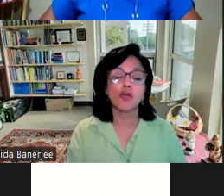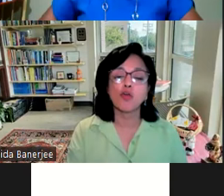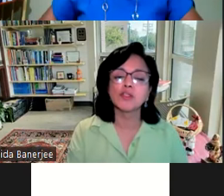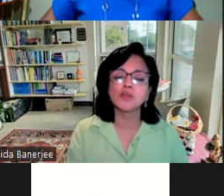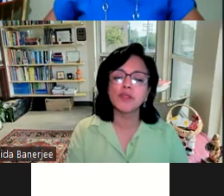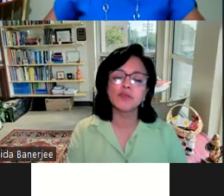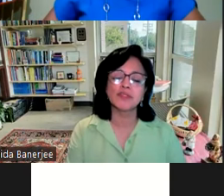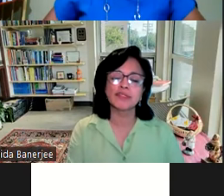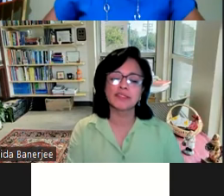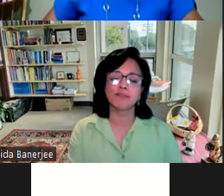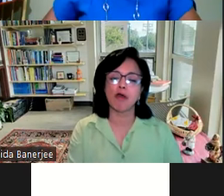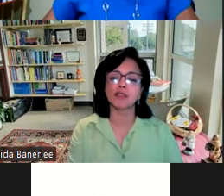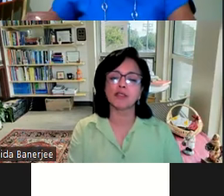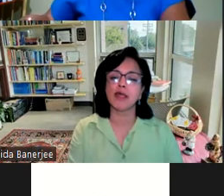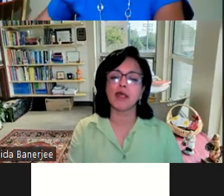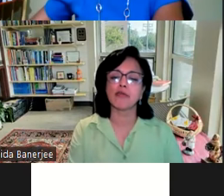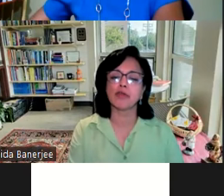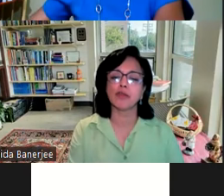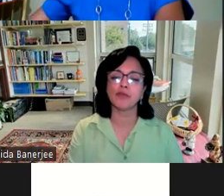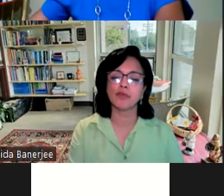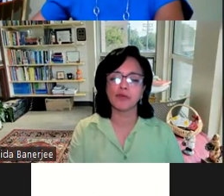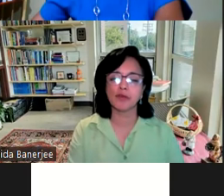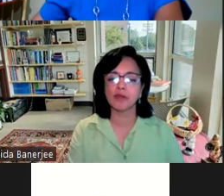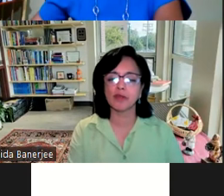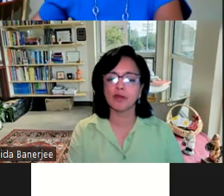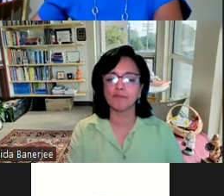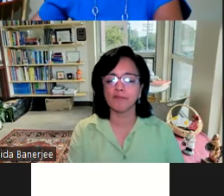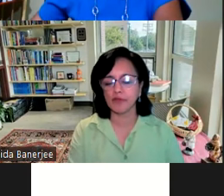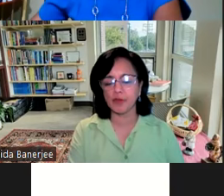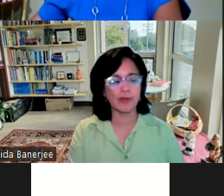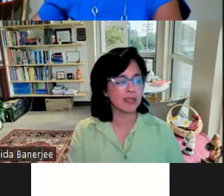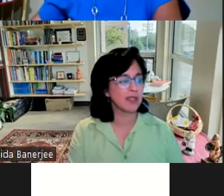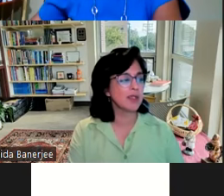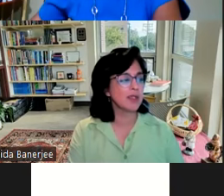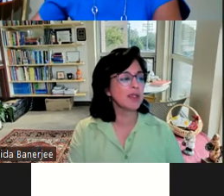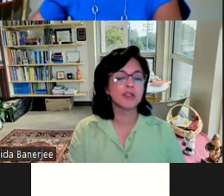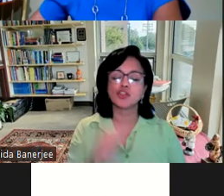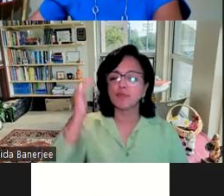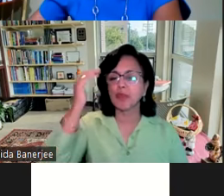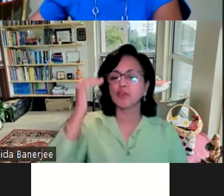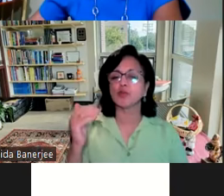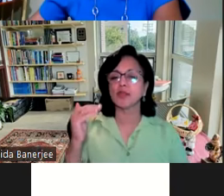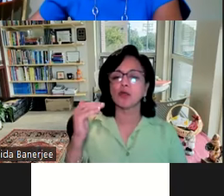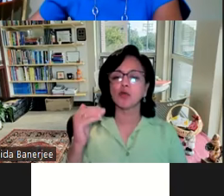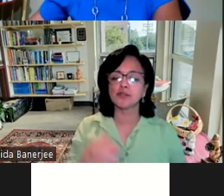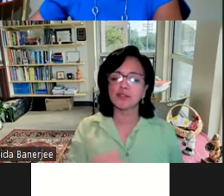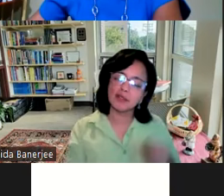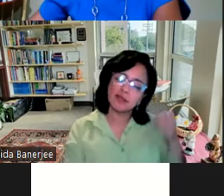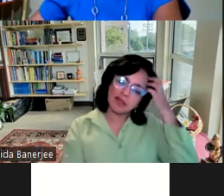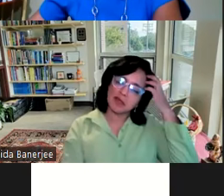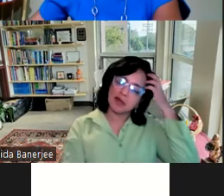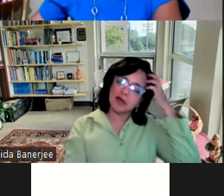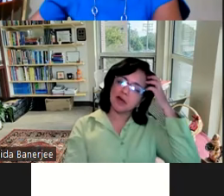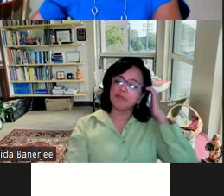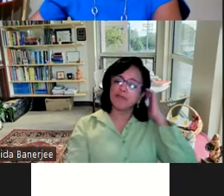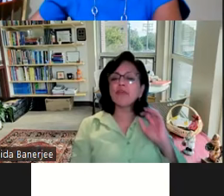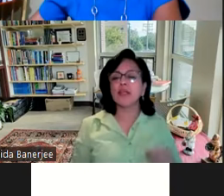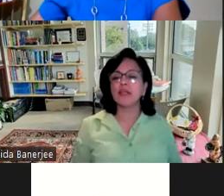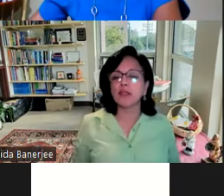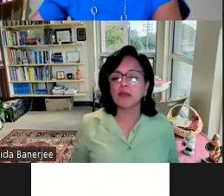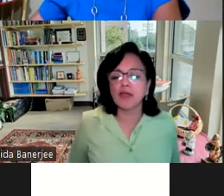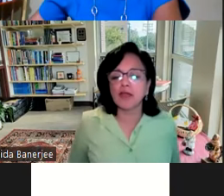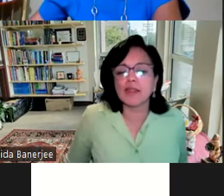Your goals, we use a SMART acronym here frequently to make sure that our goals are